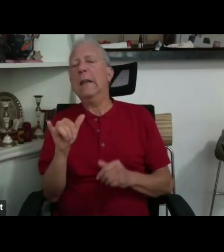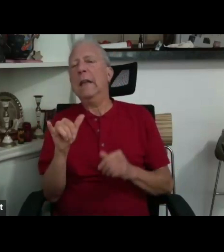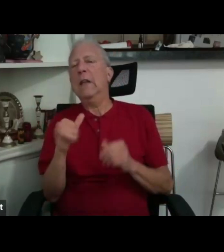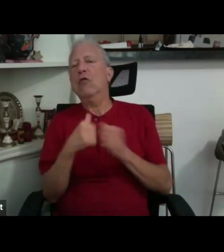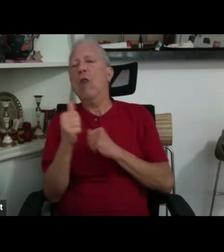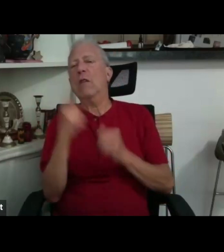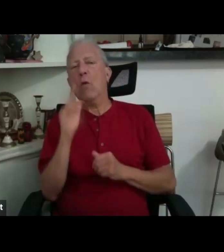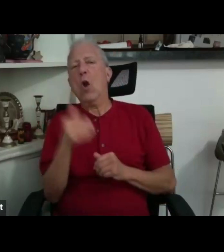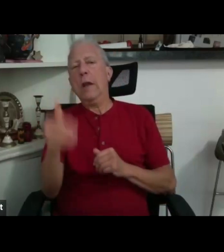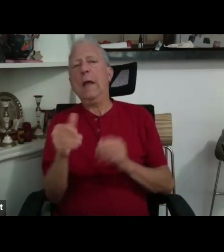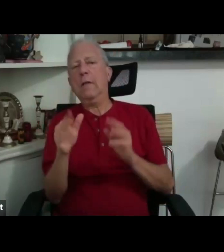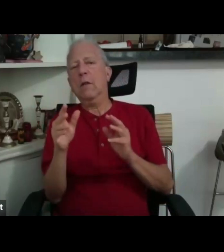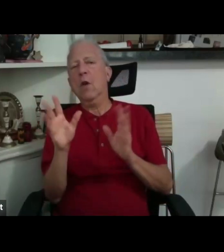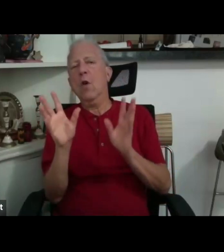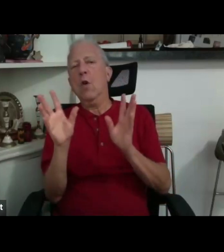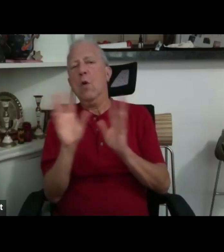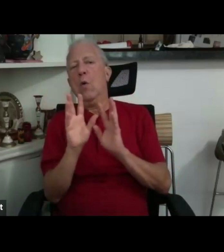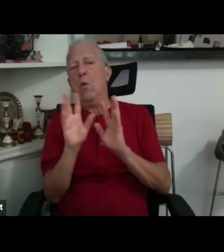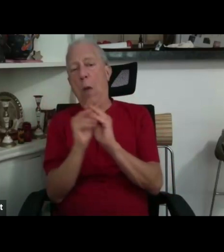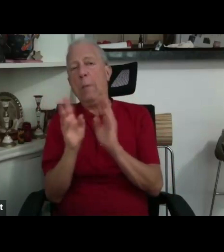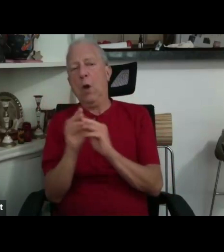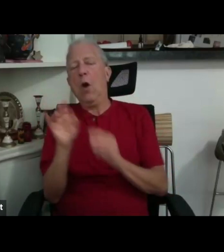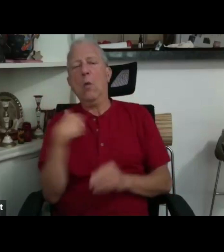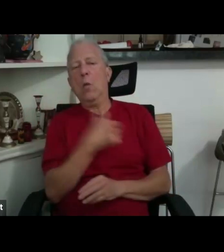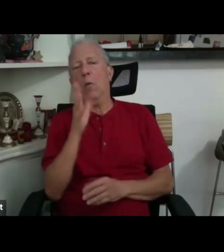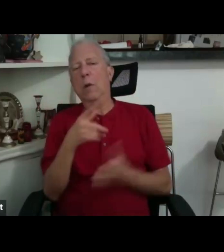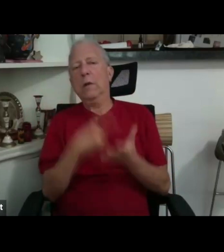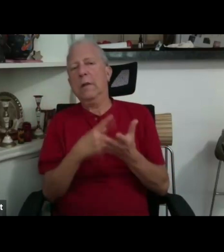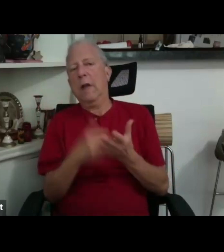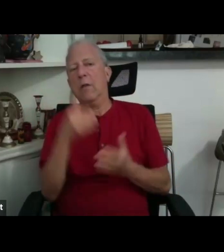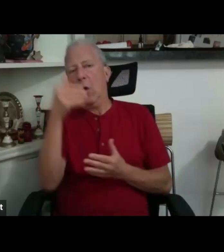is definitely one of the main things we'll be talking about in our next webinar.